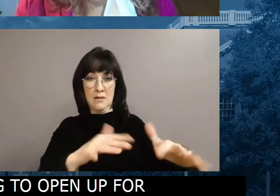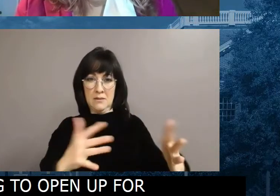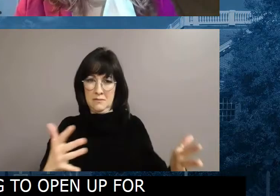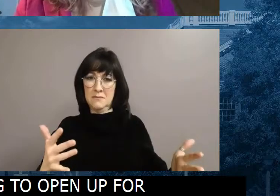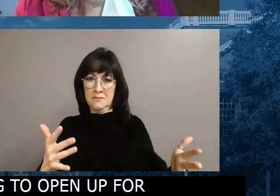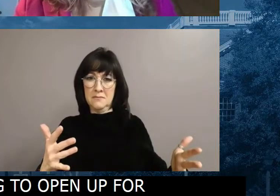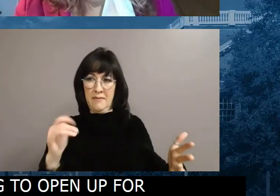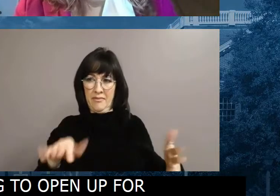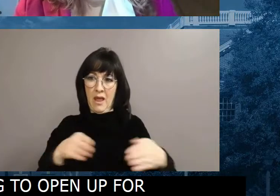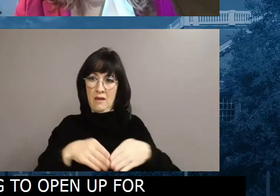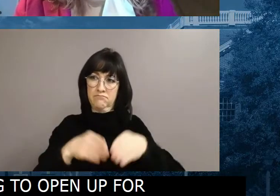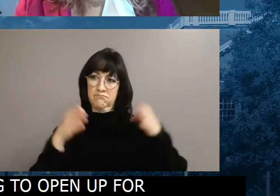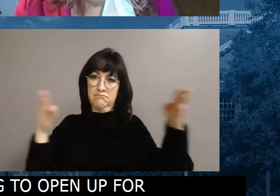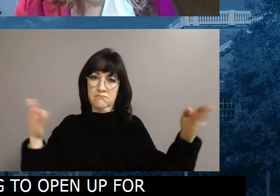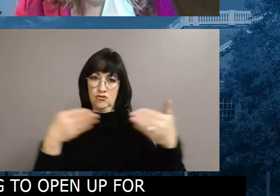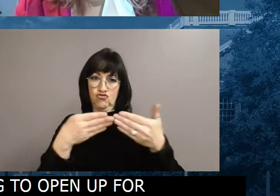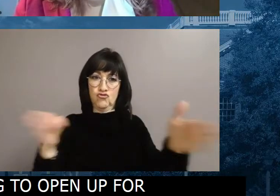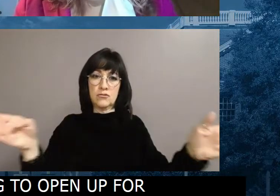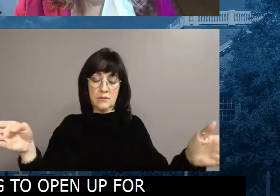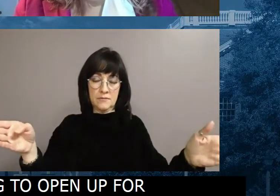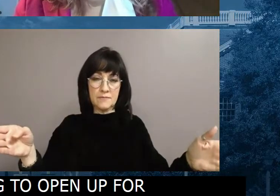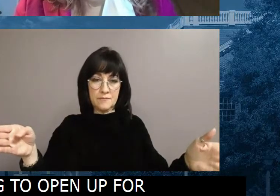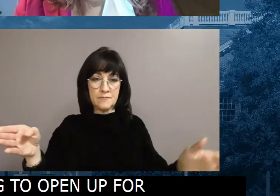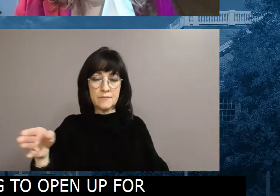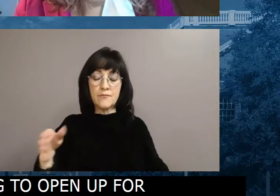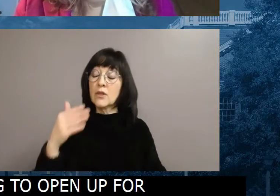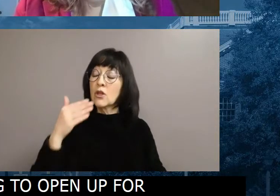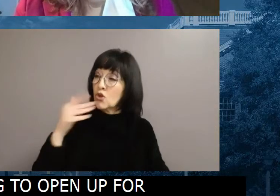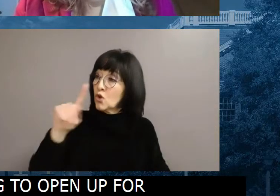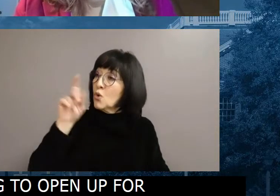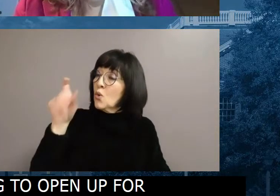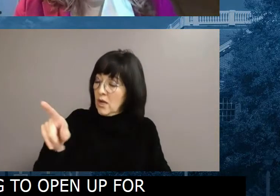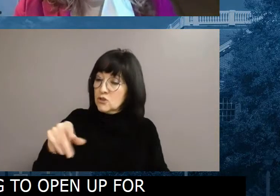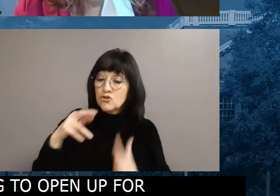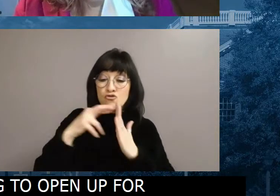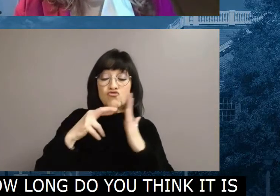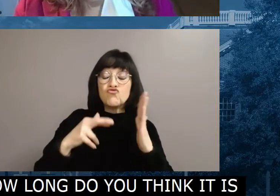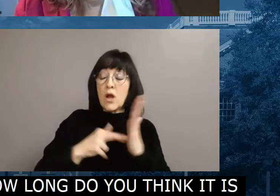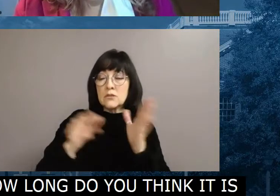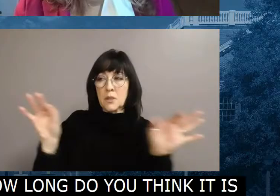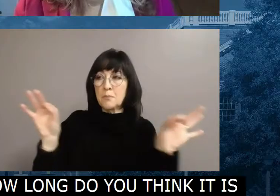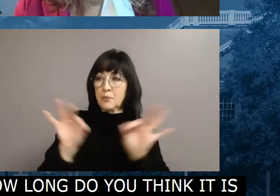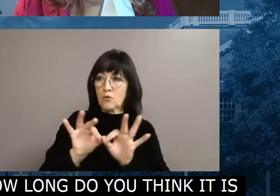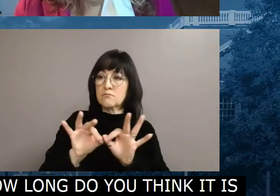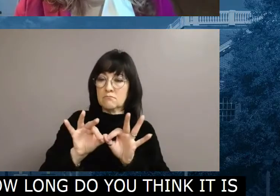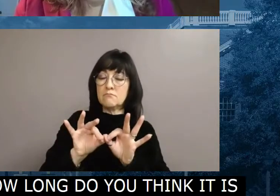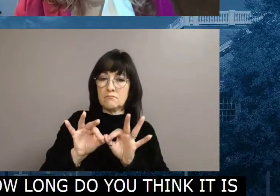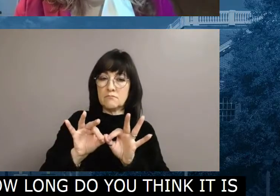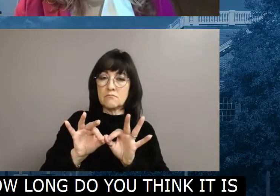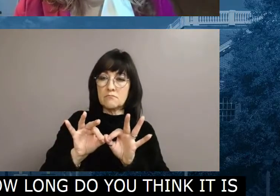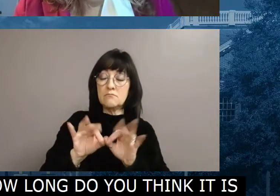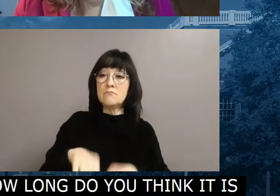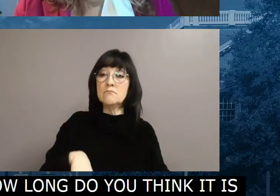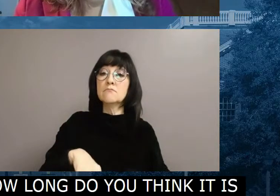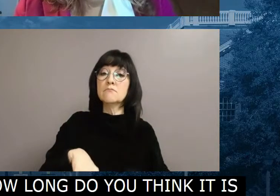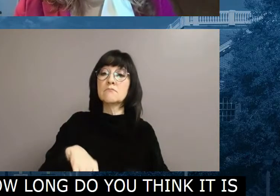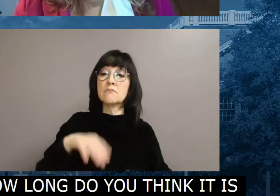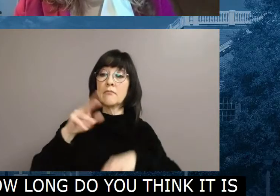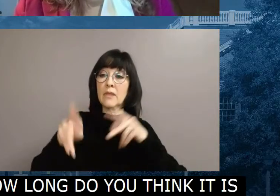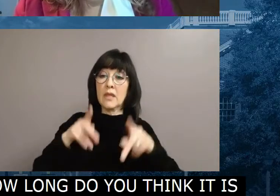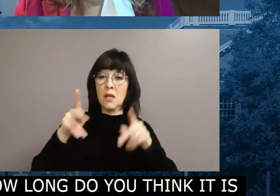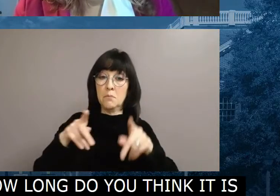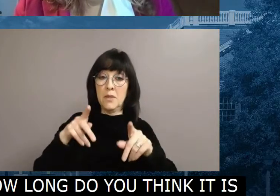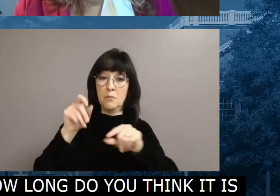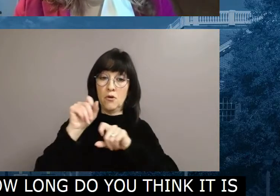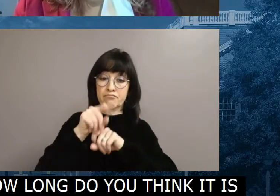question. And that's why registration is so important. We will direct people to those appointments